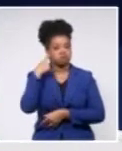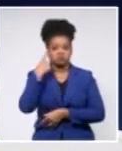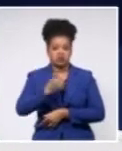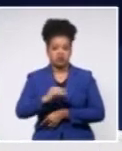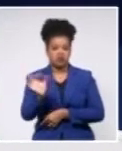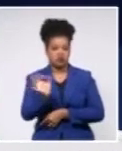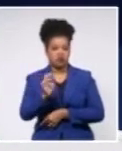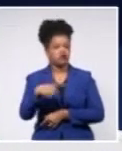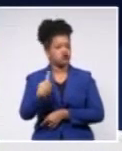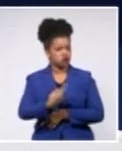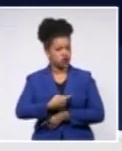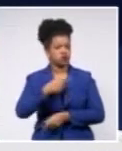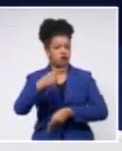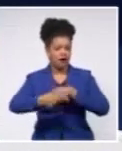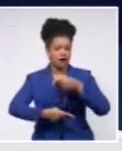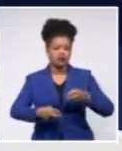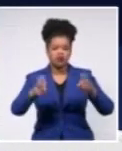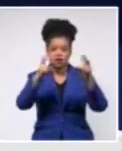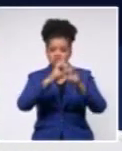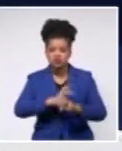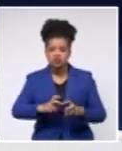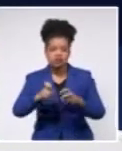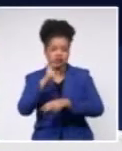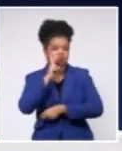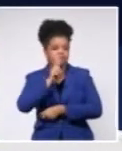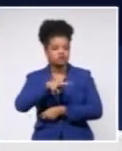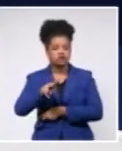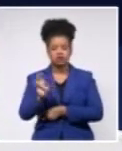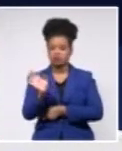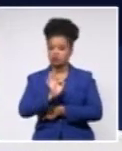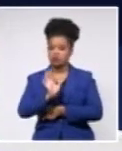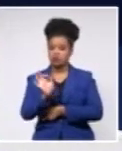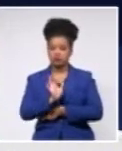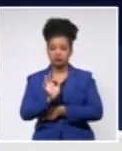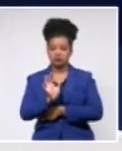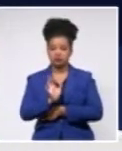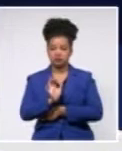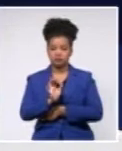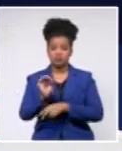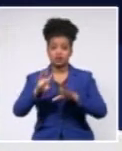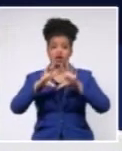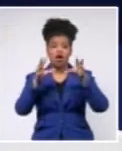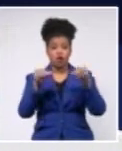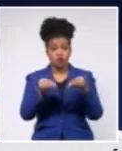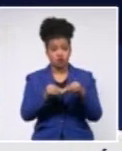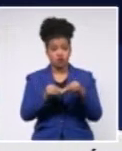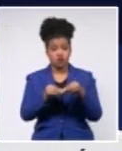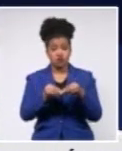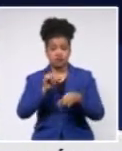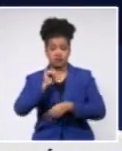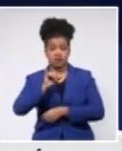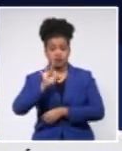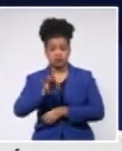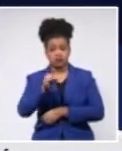68 cases reported over the last 15 days is therefore still being investigated.